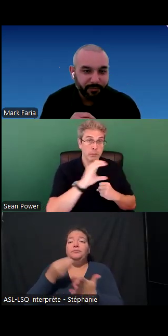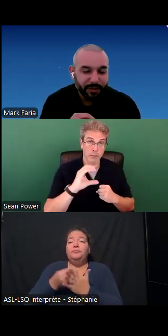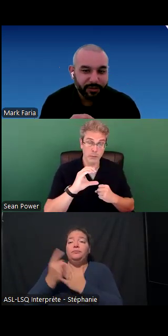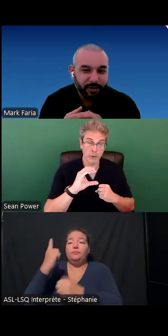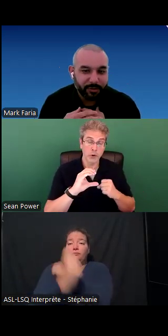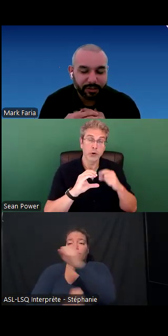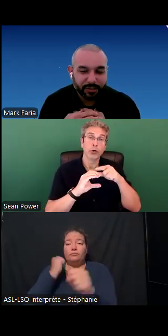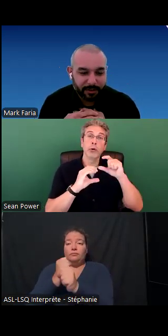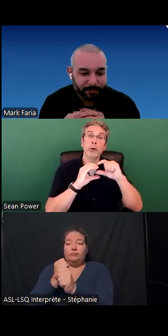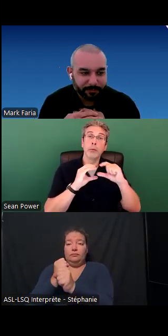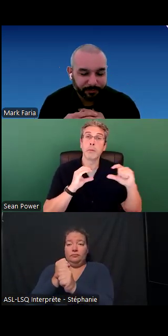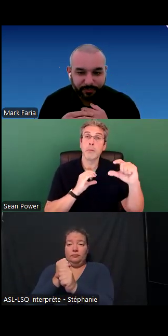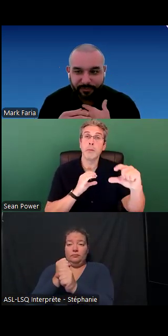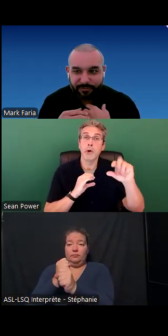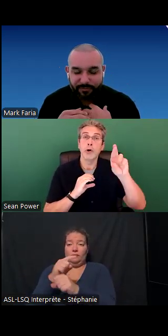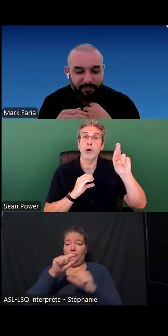Sorry,